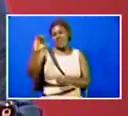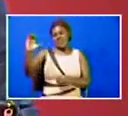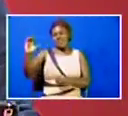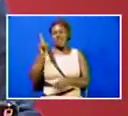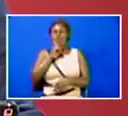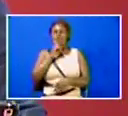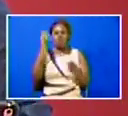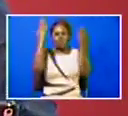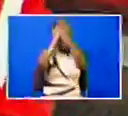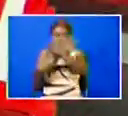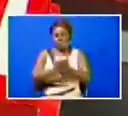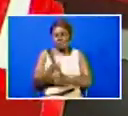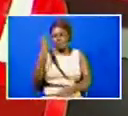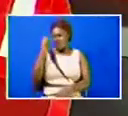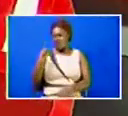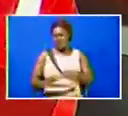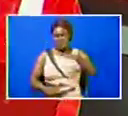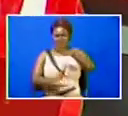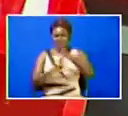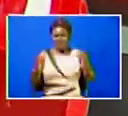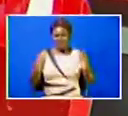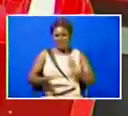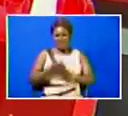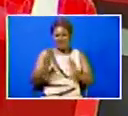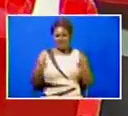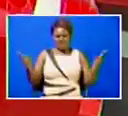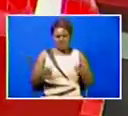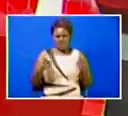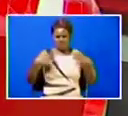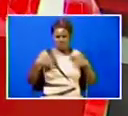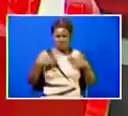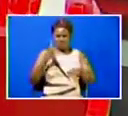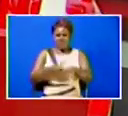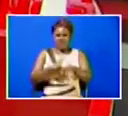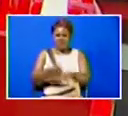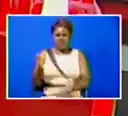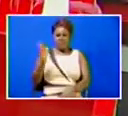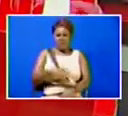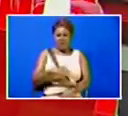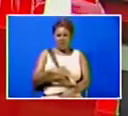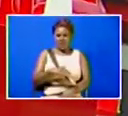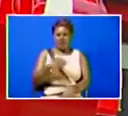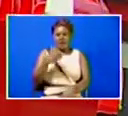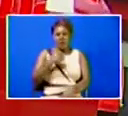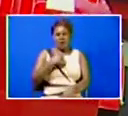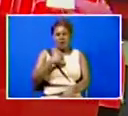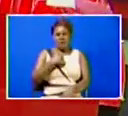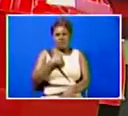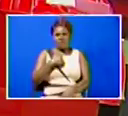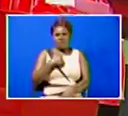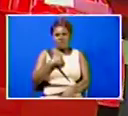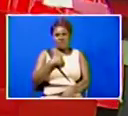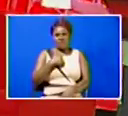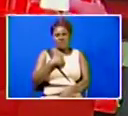well. All right, you're watching KTN Prime. Let's take another quick commercial break. When we come back, Peter Wakaba will be bringing you the latest from the world